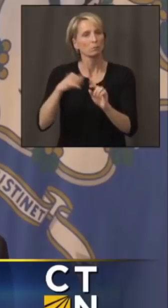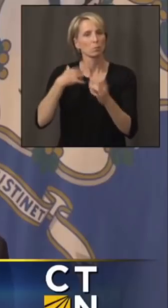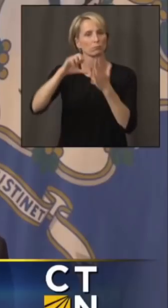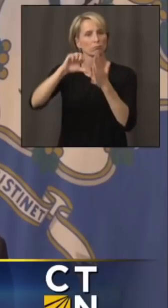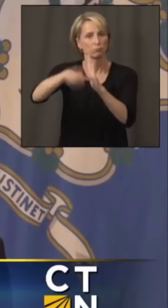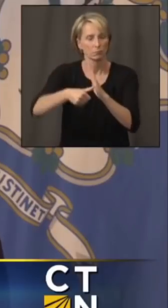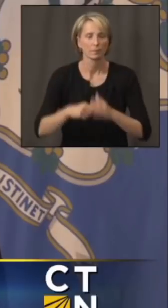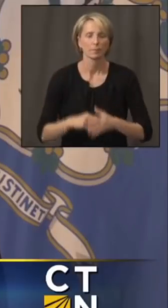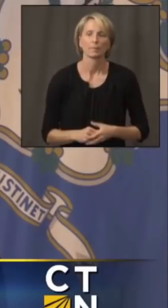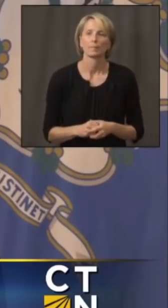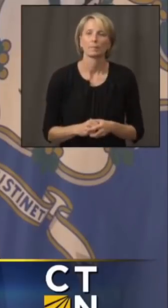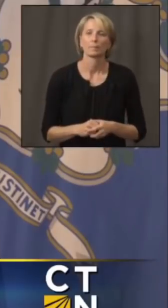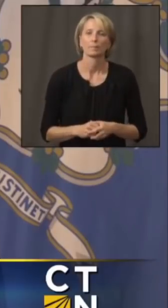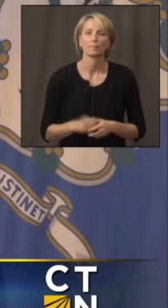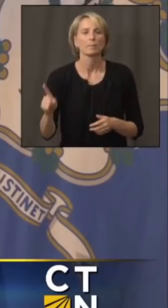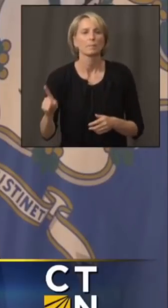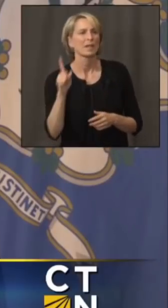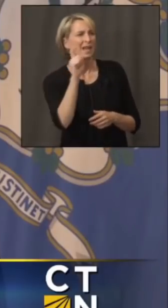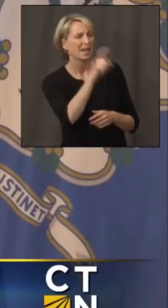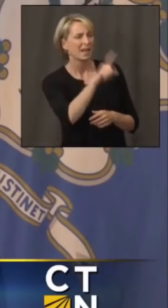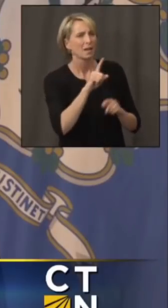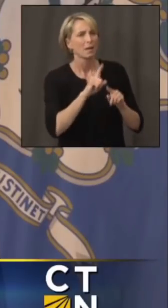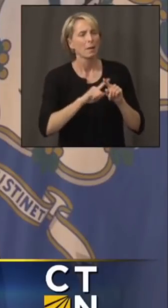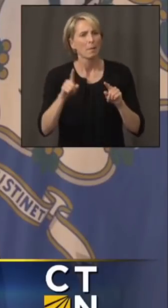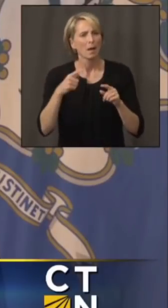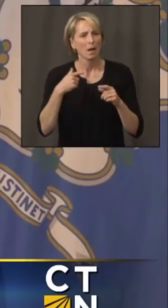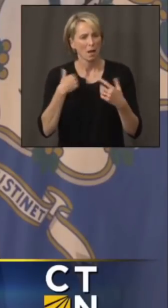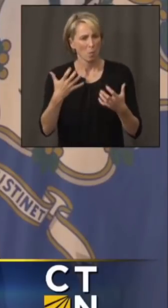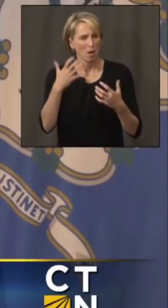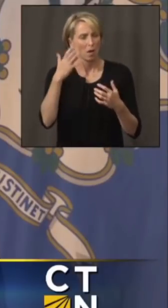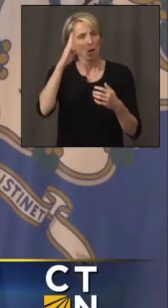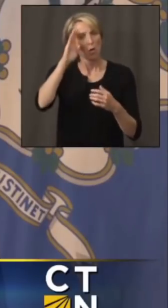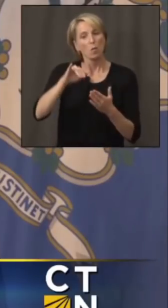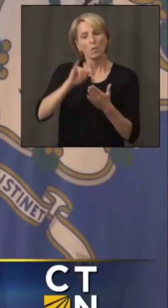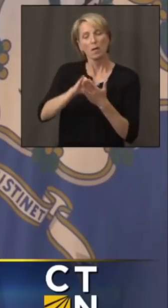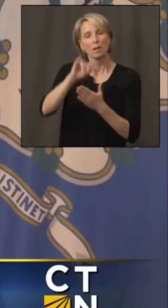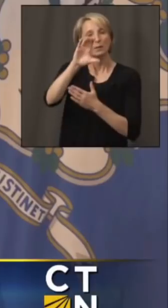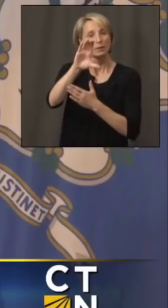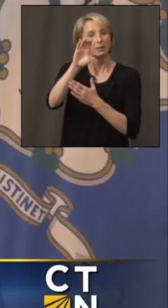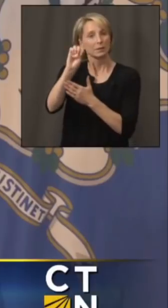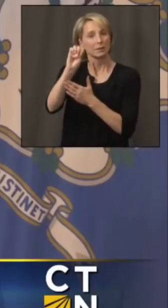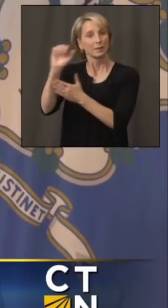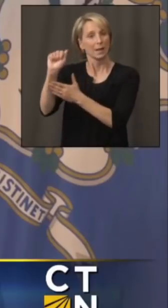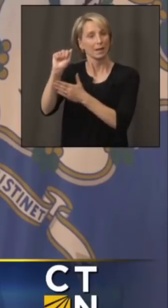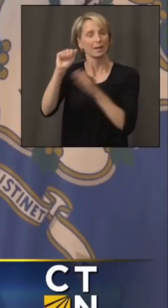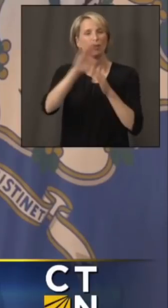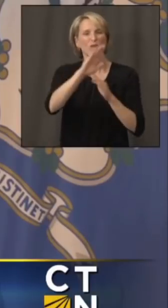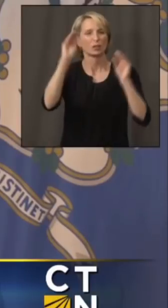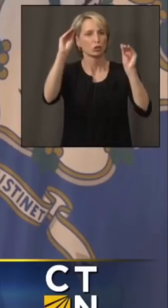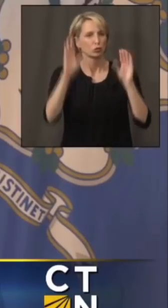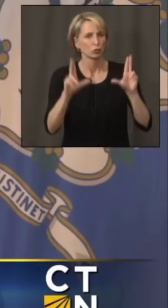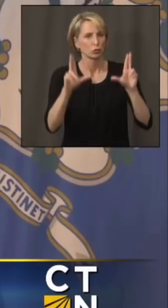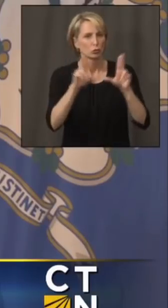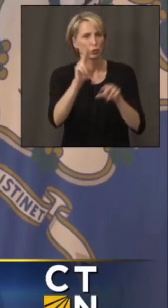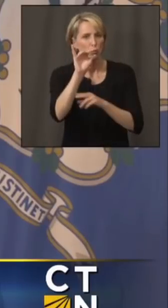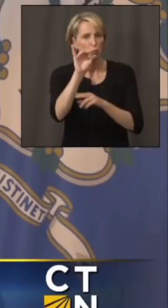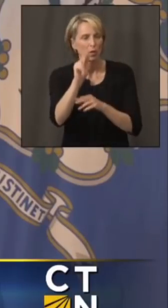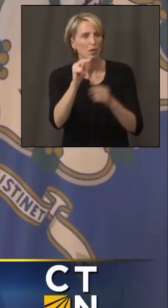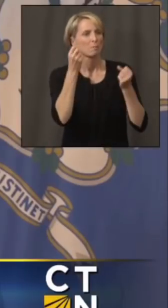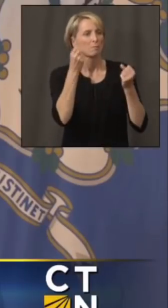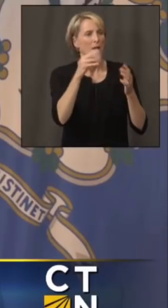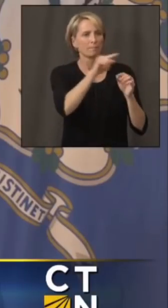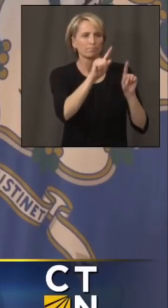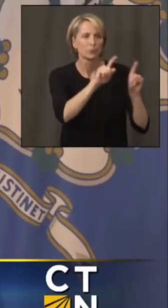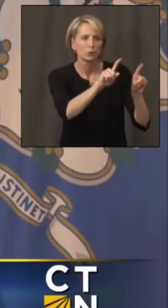you concerned, though, about these surveys that I know CEA had conducted that find that there's a lot of schools out there that they're not able